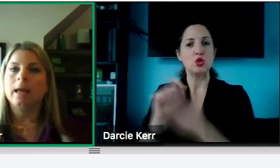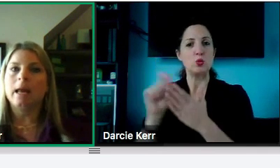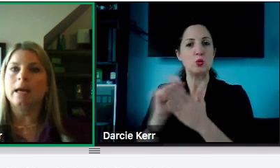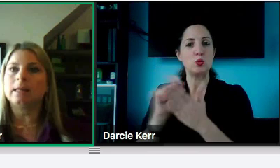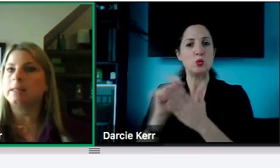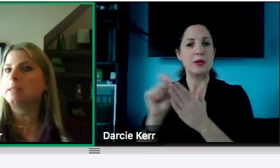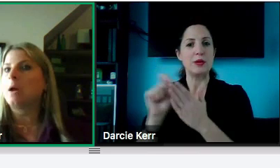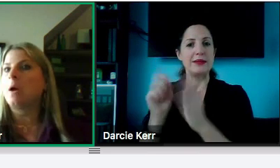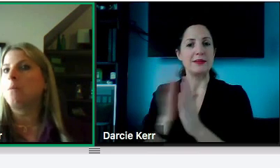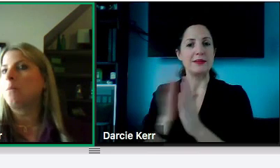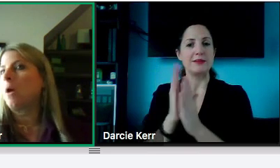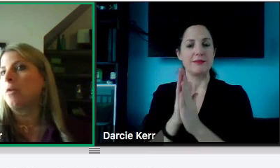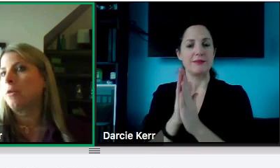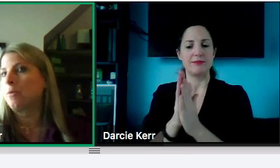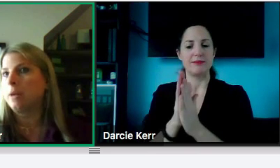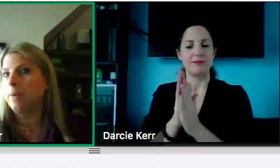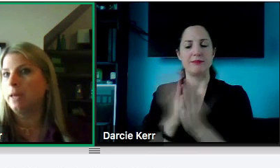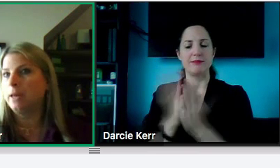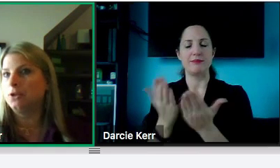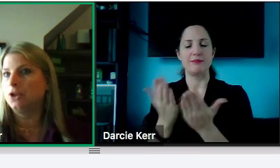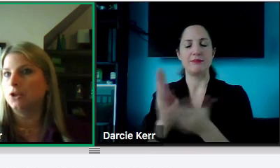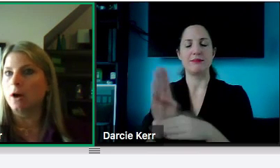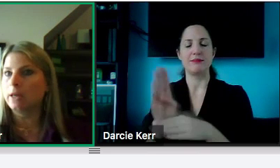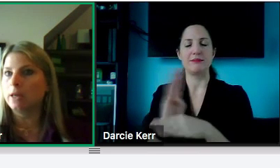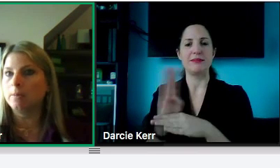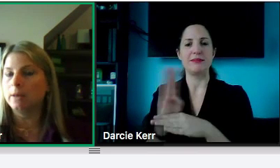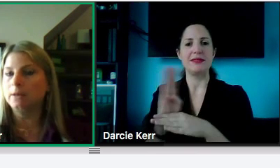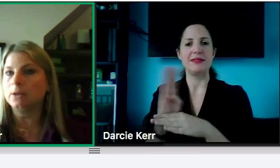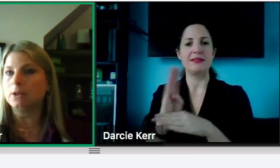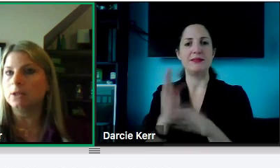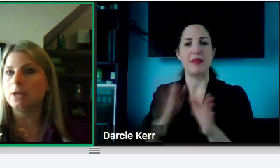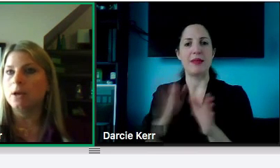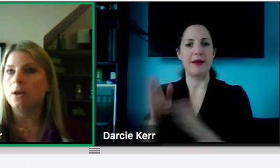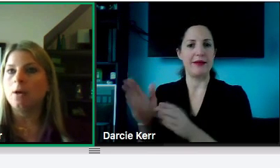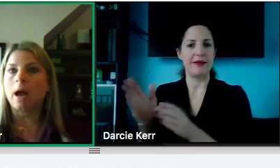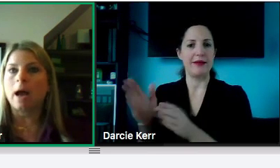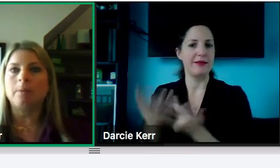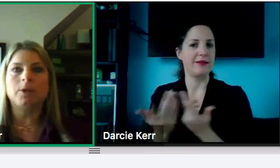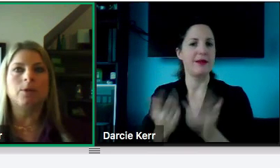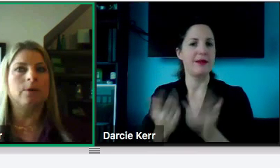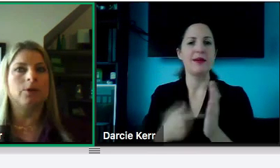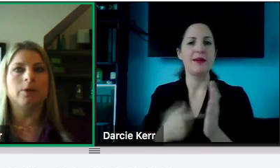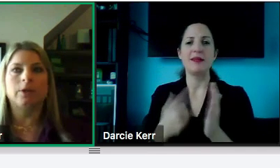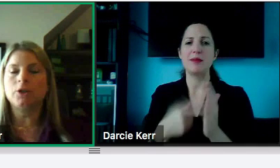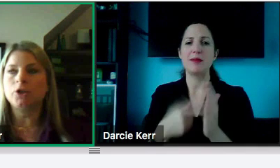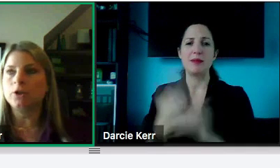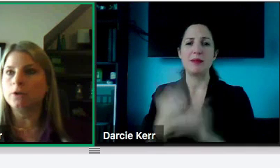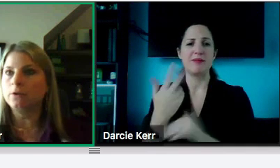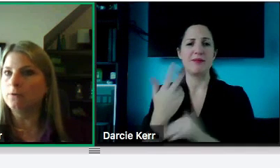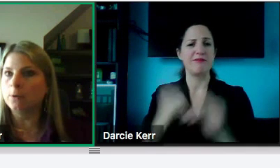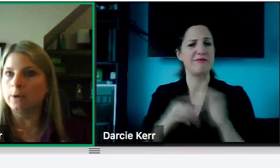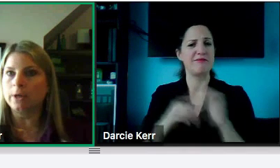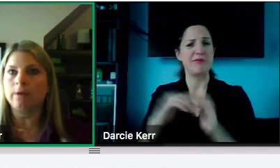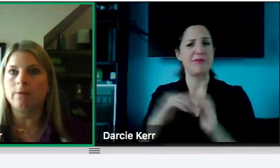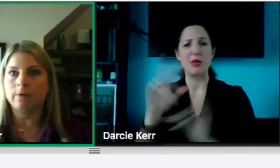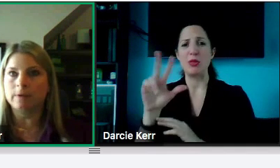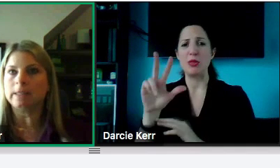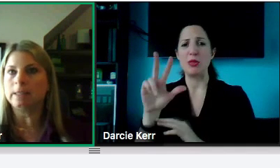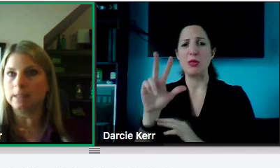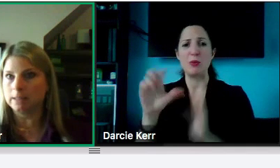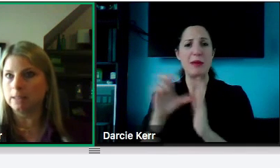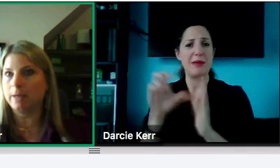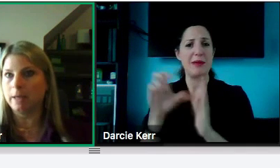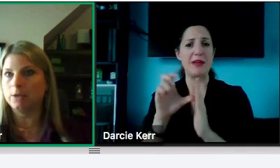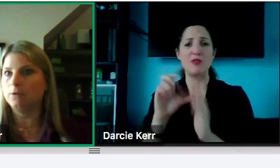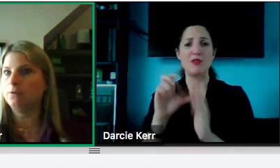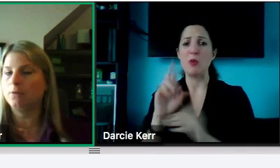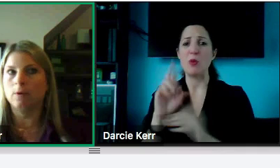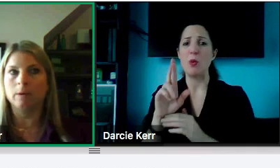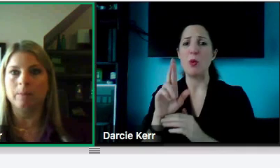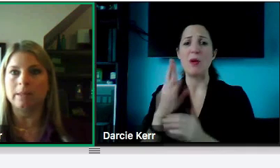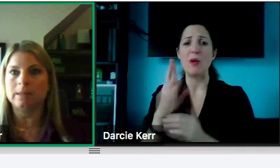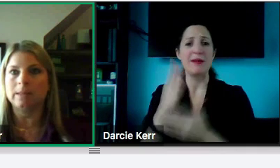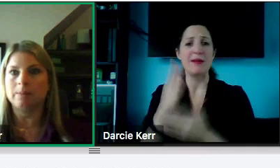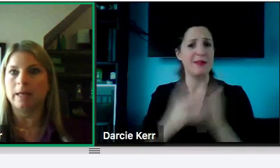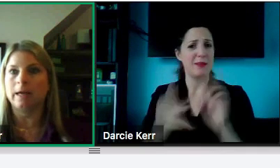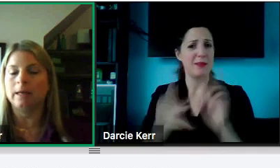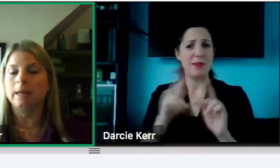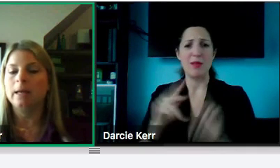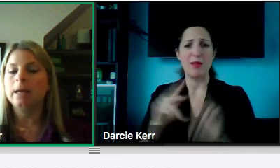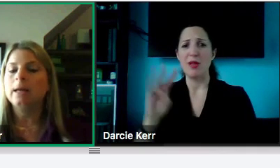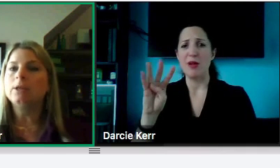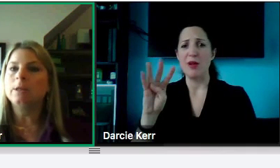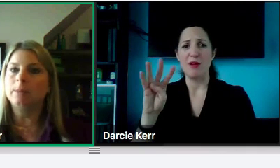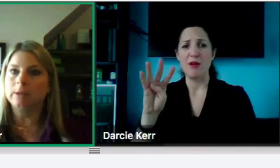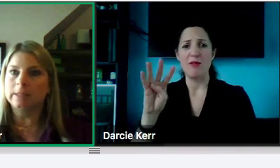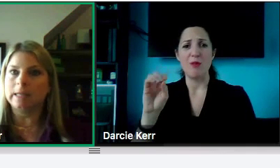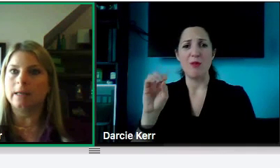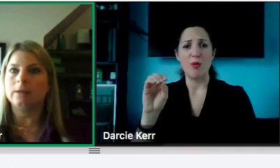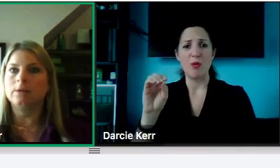plans can be as simple as a 3-page document up to a traditional 40, 50, 60-page formal business